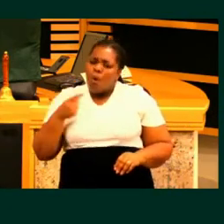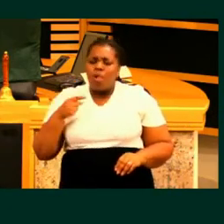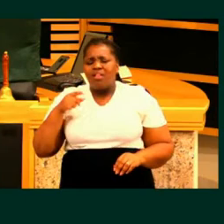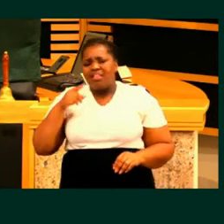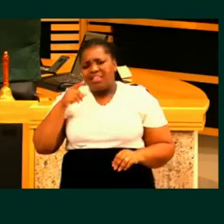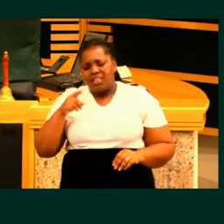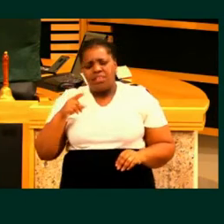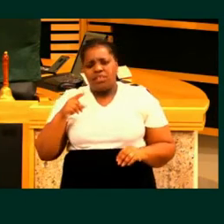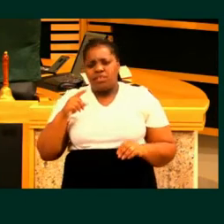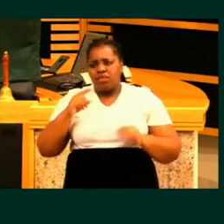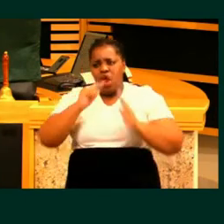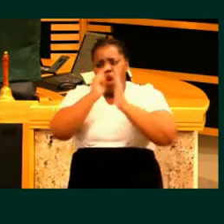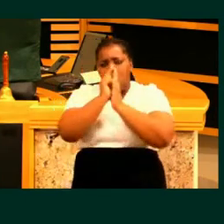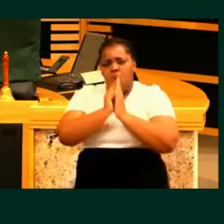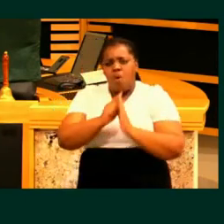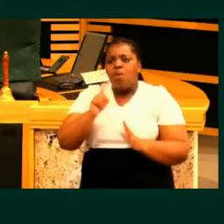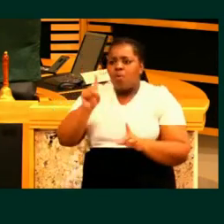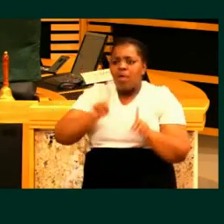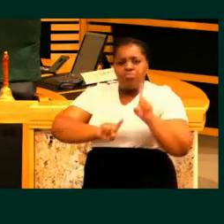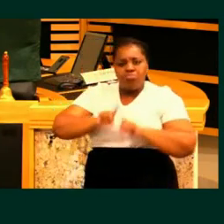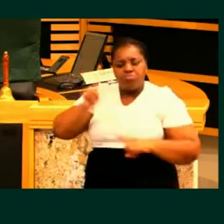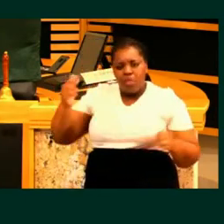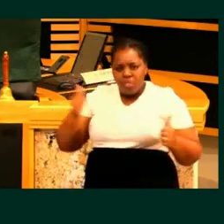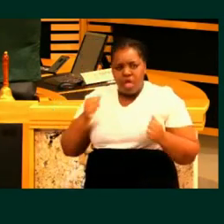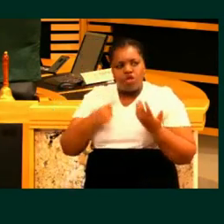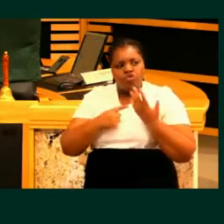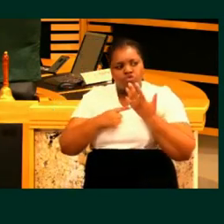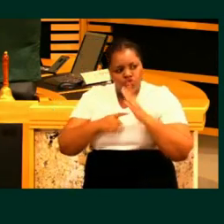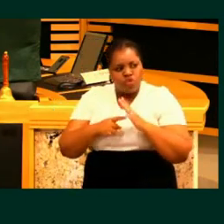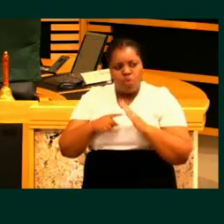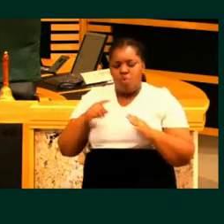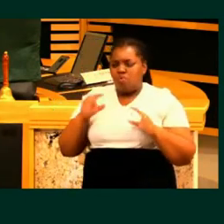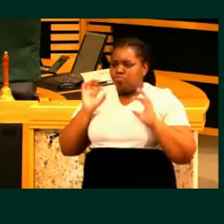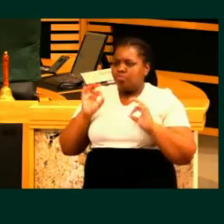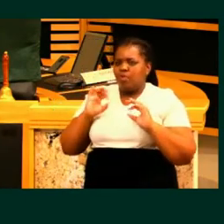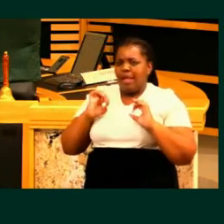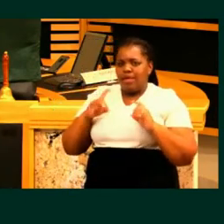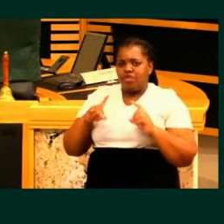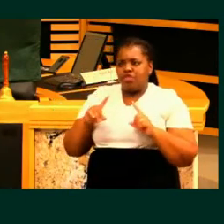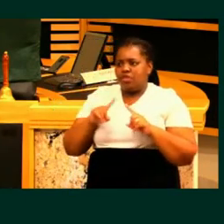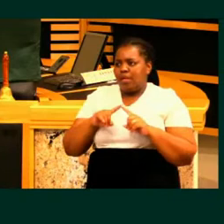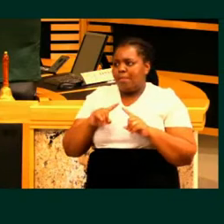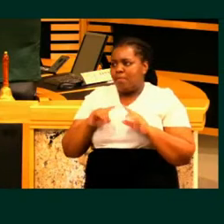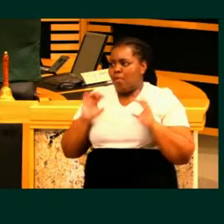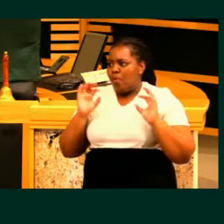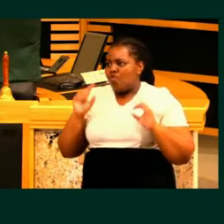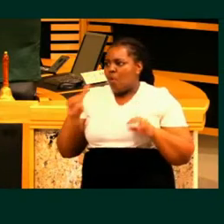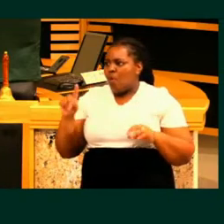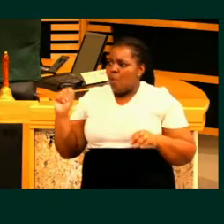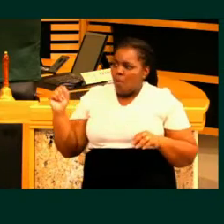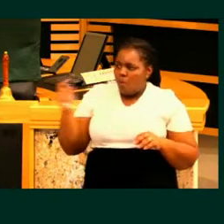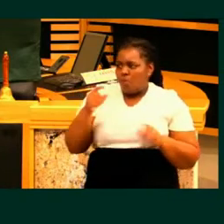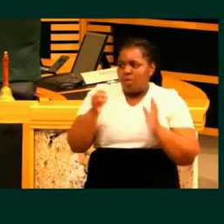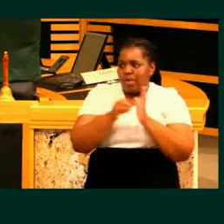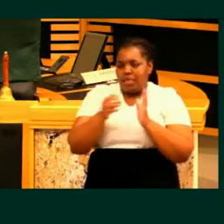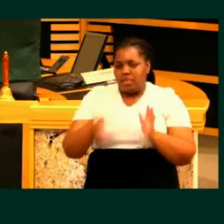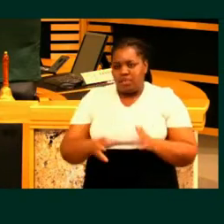legislation were passed to ensure equity in education and equal opportunities for all